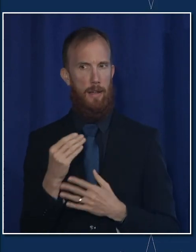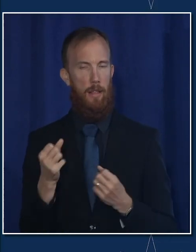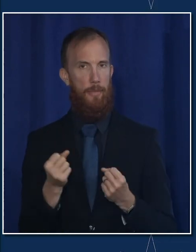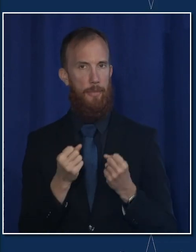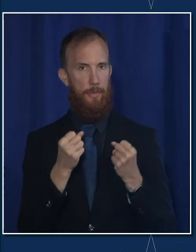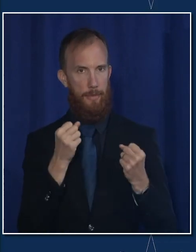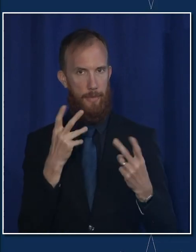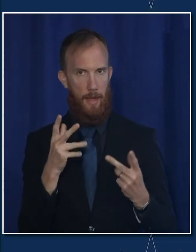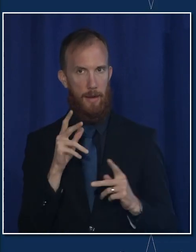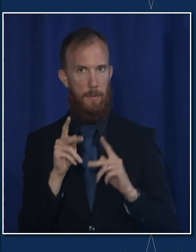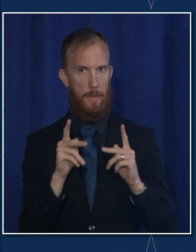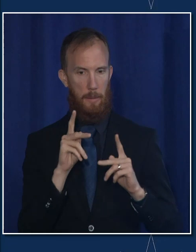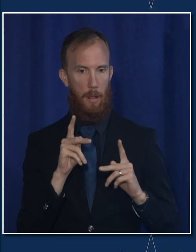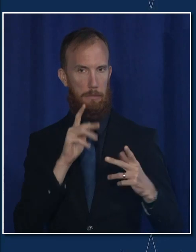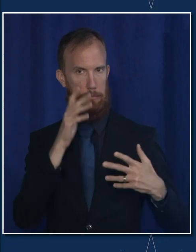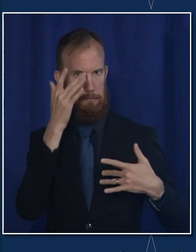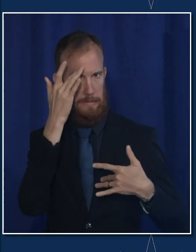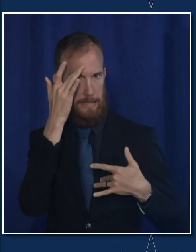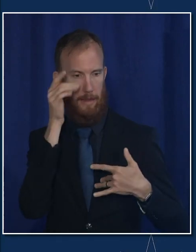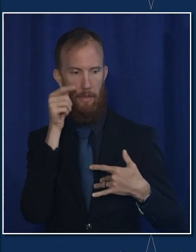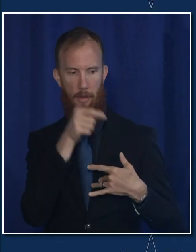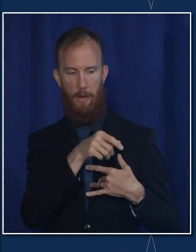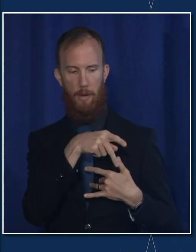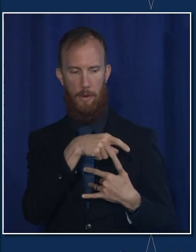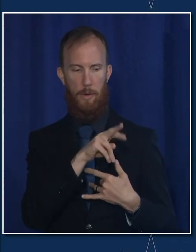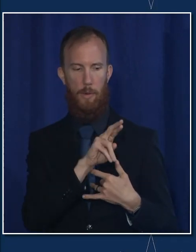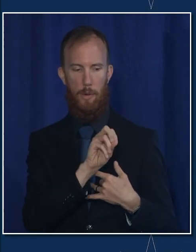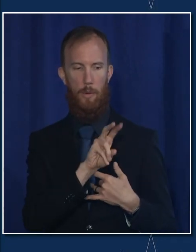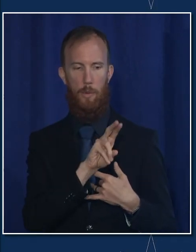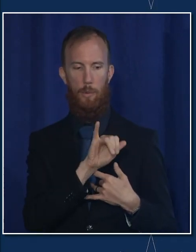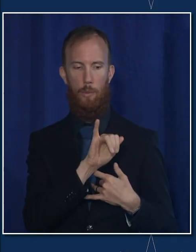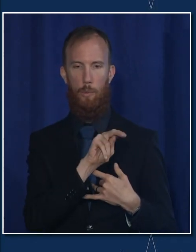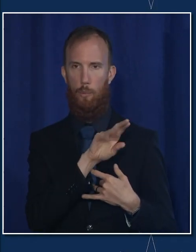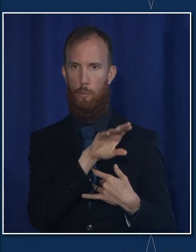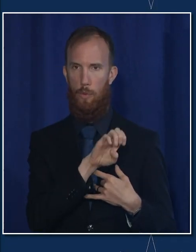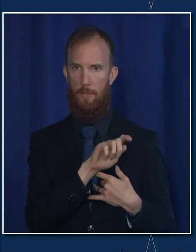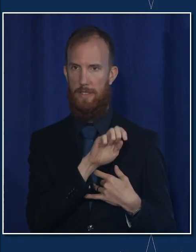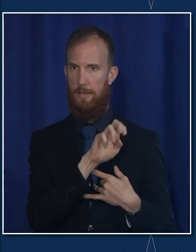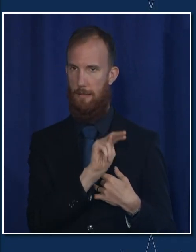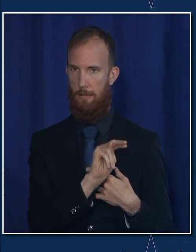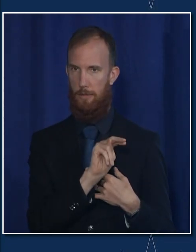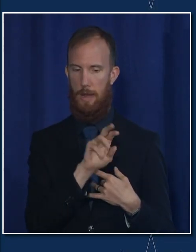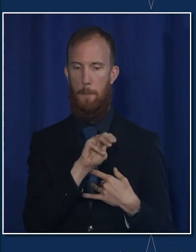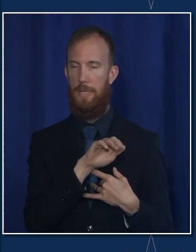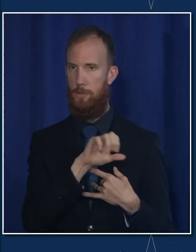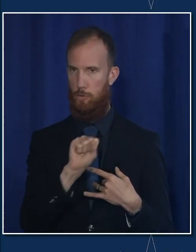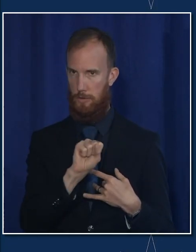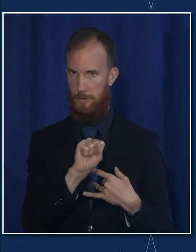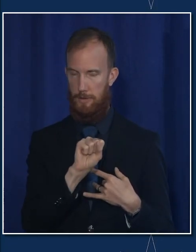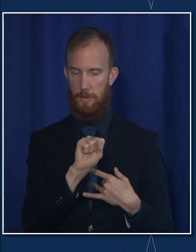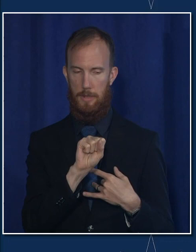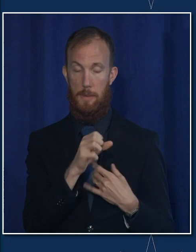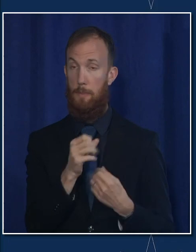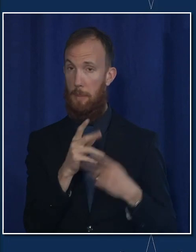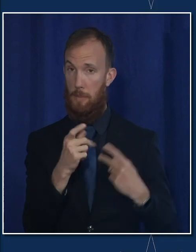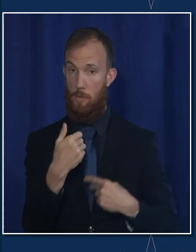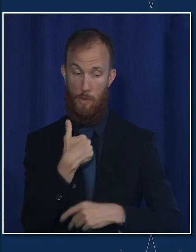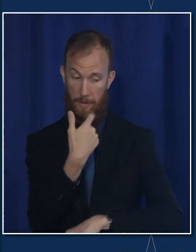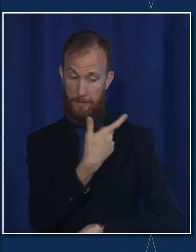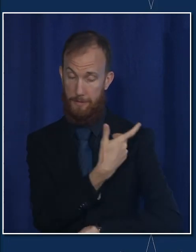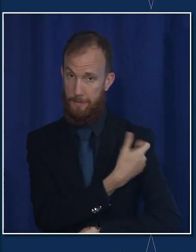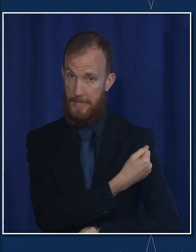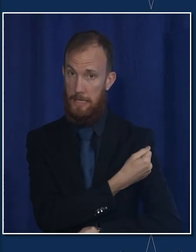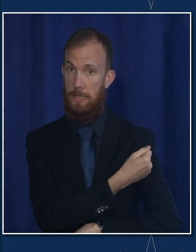in Provincetown, Massachusetts, that had seen a lot of breakthrough infections that was in